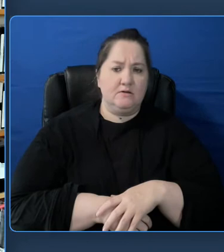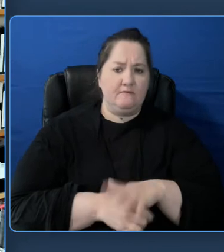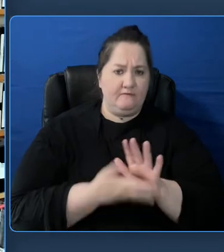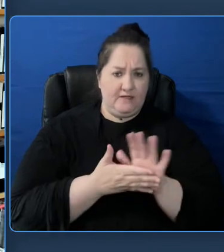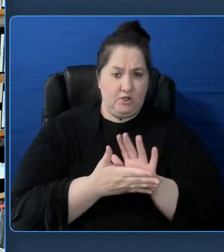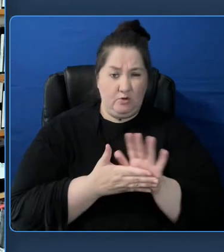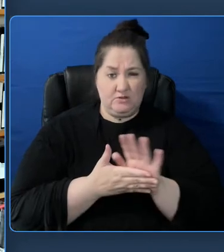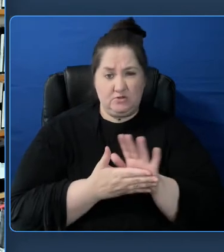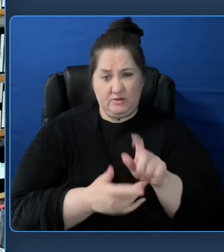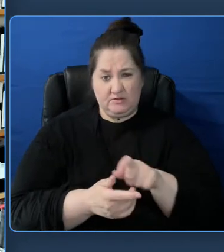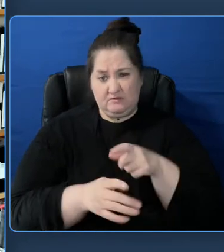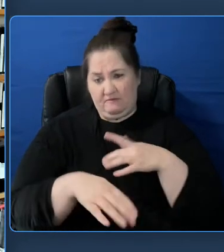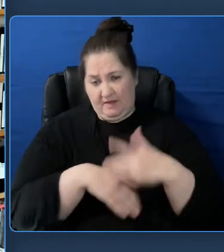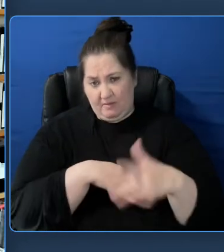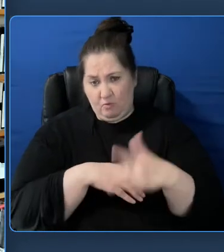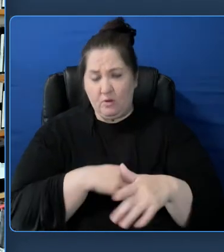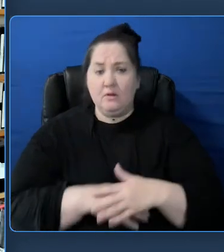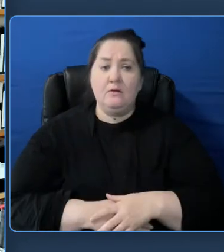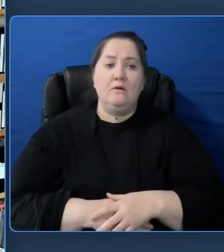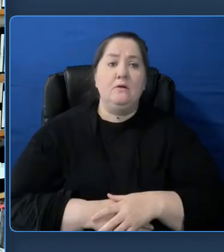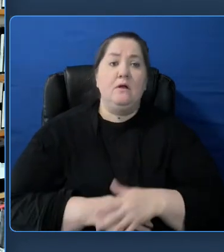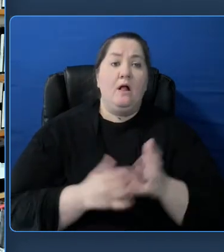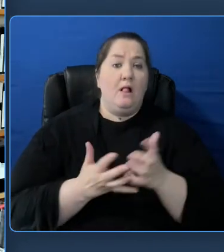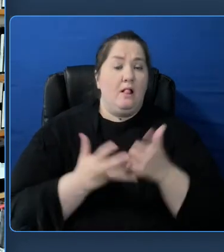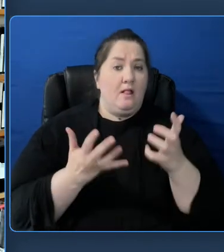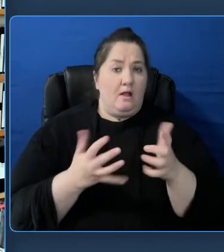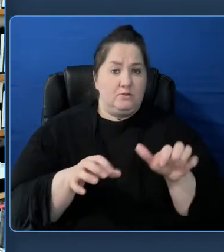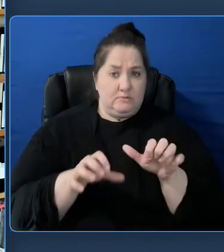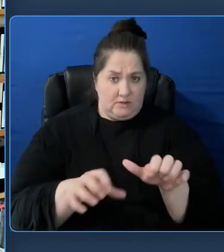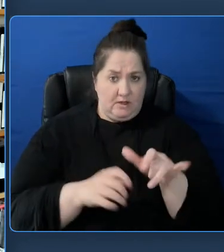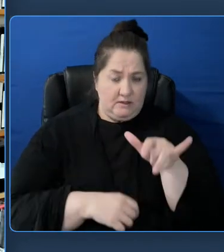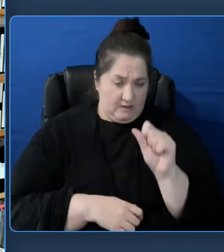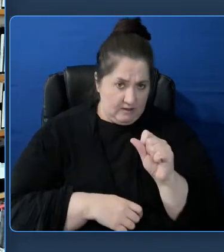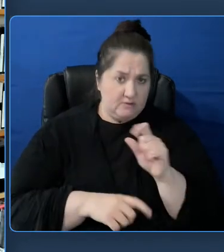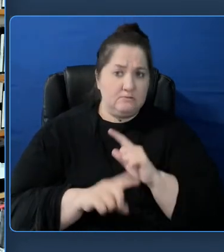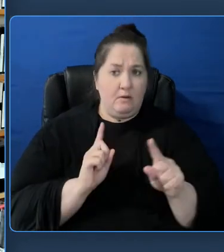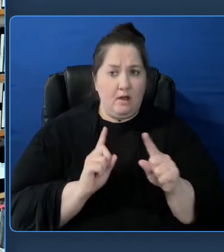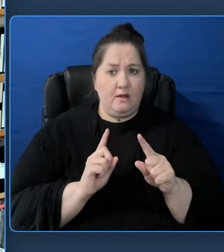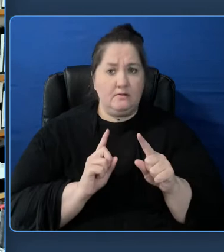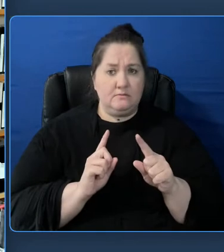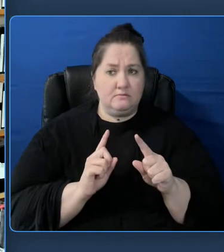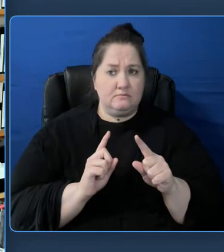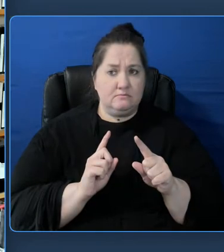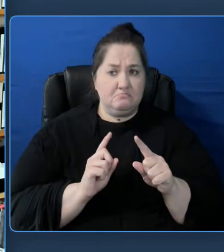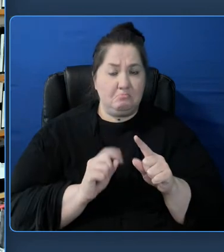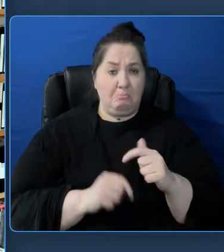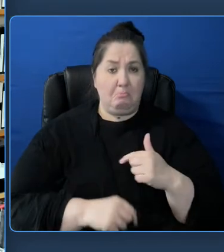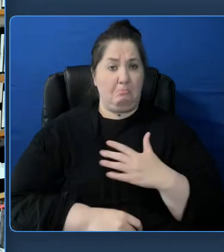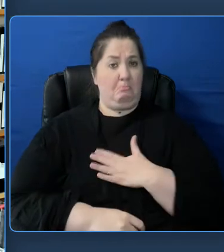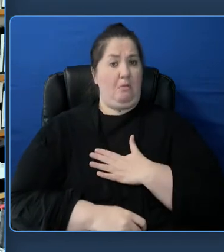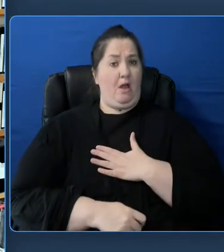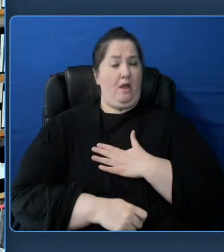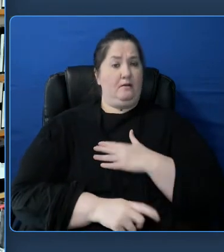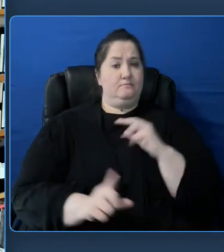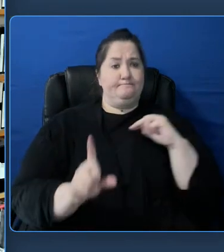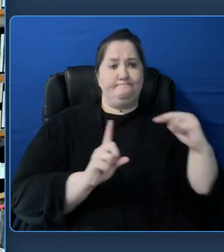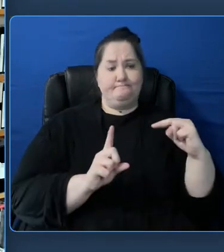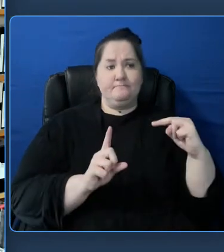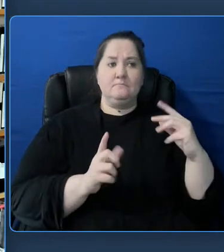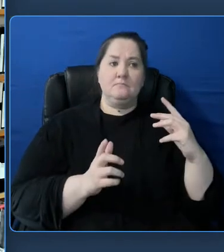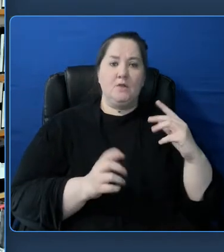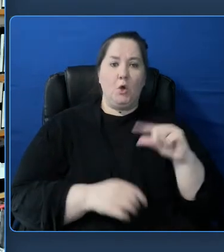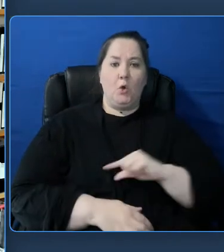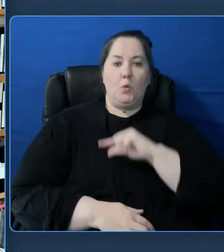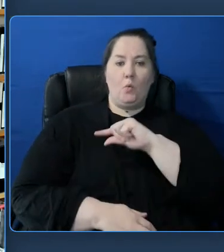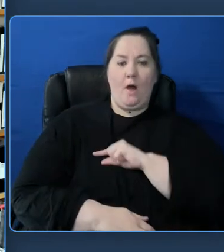video. So, there's a lot to be done there. But I think I personally believe in